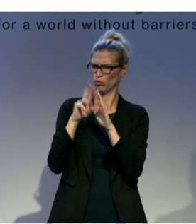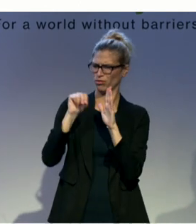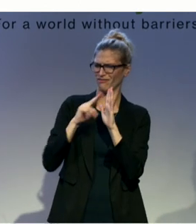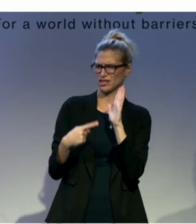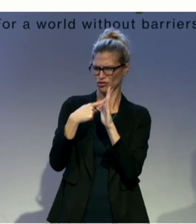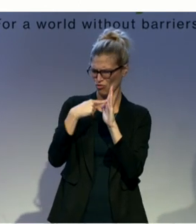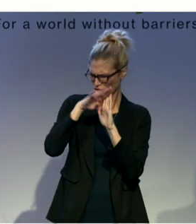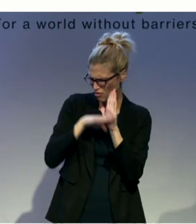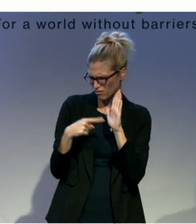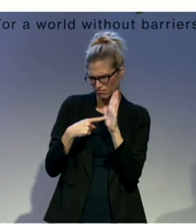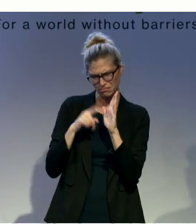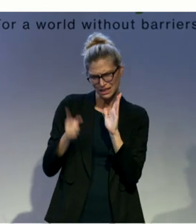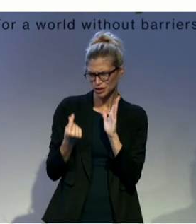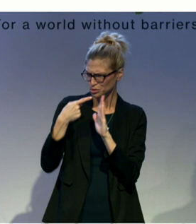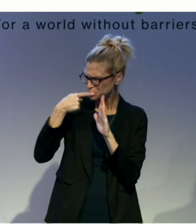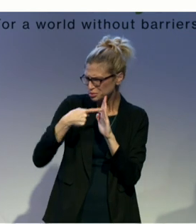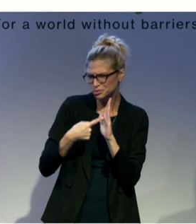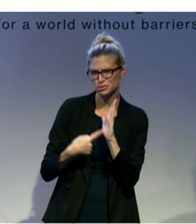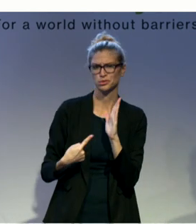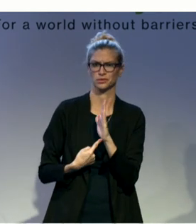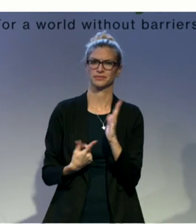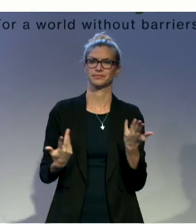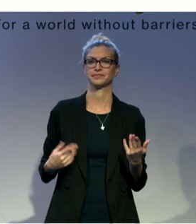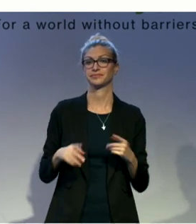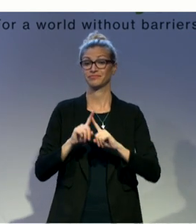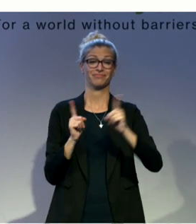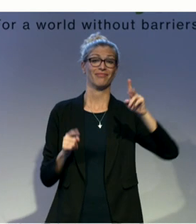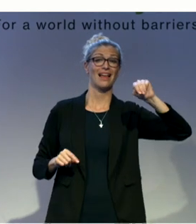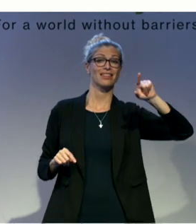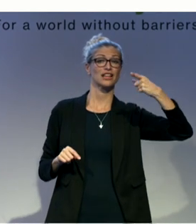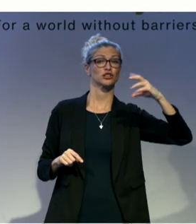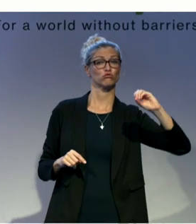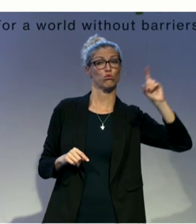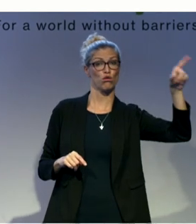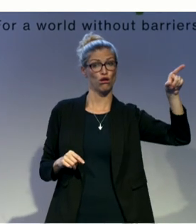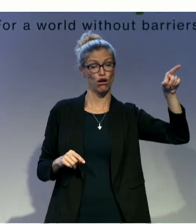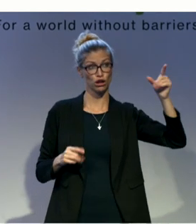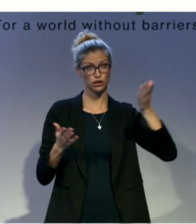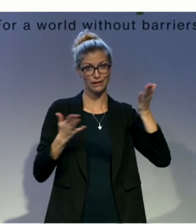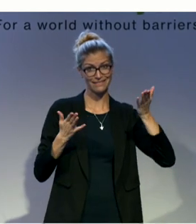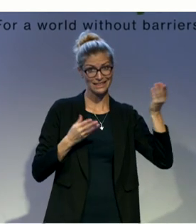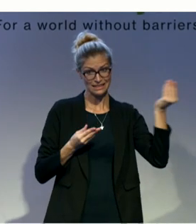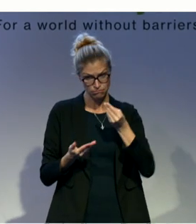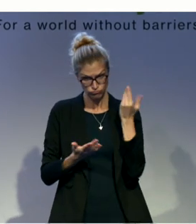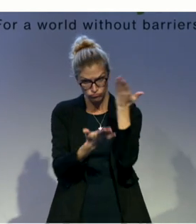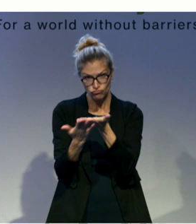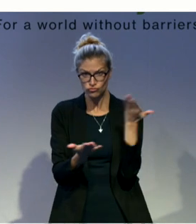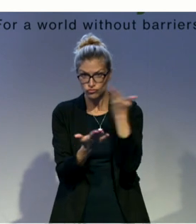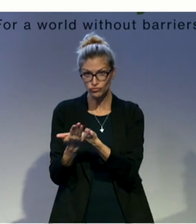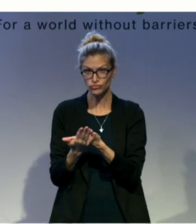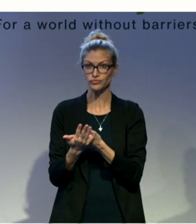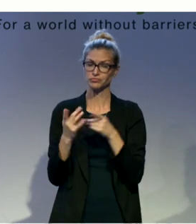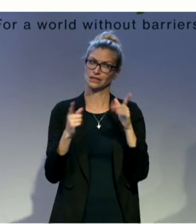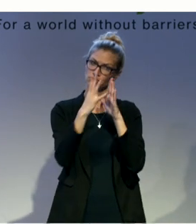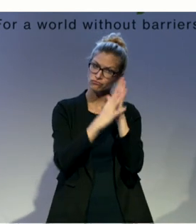for NGOs who want to become service providers. There is a process